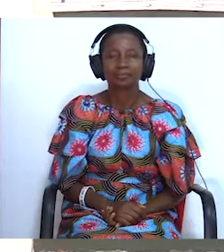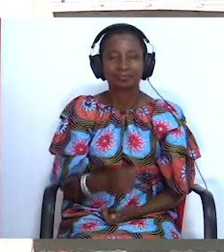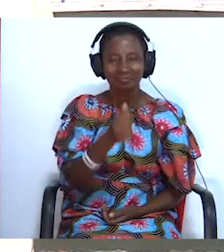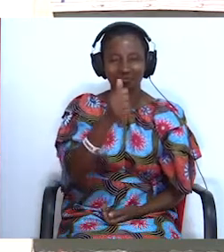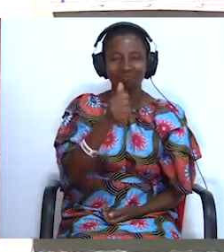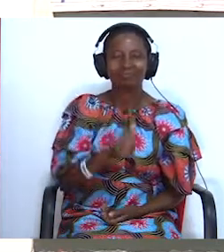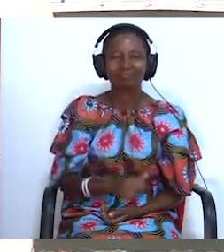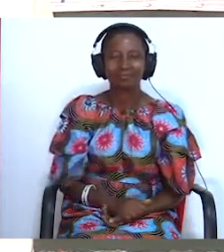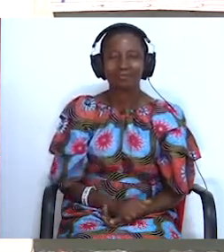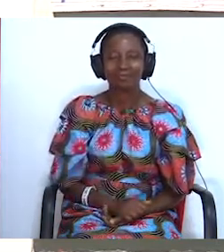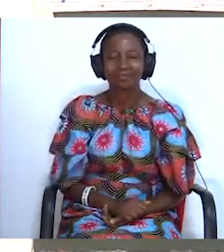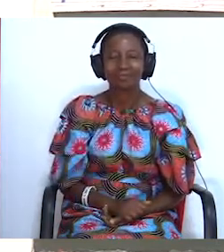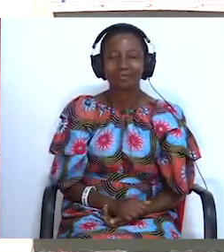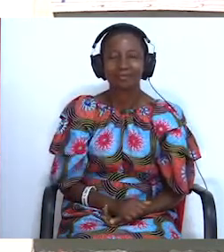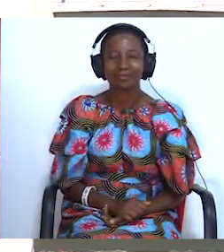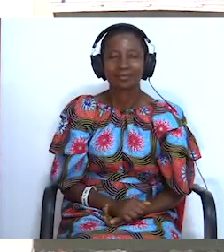Here is another one.